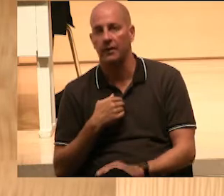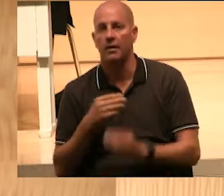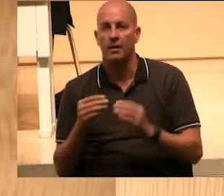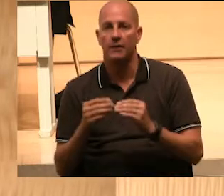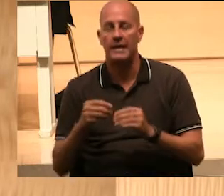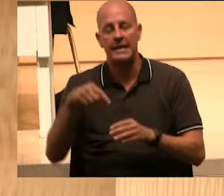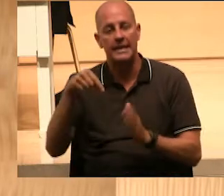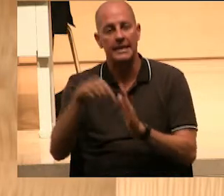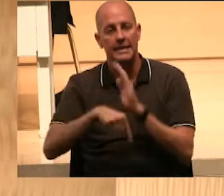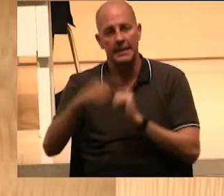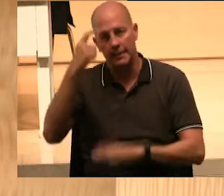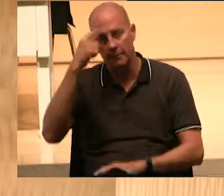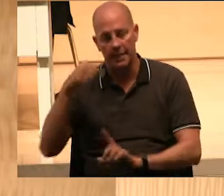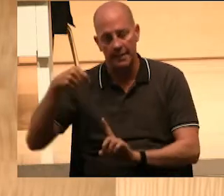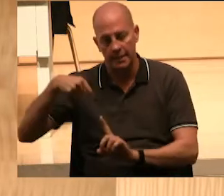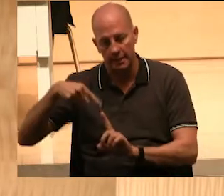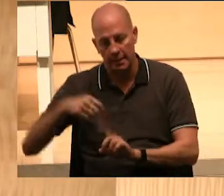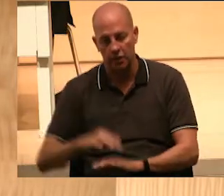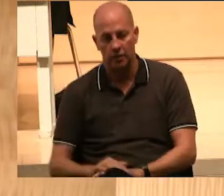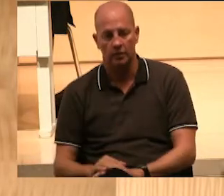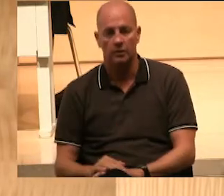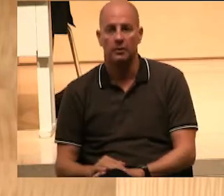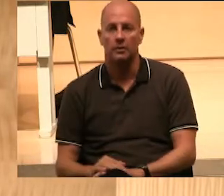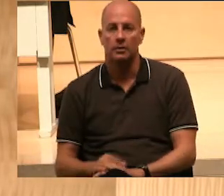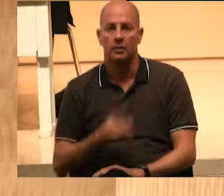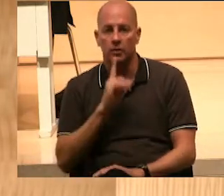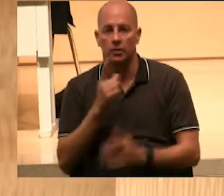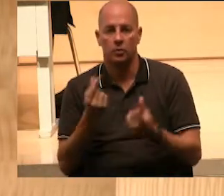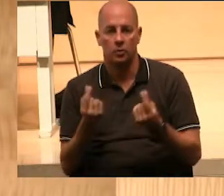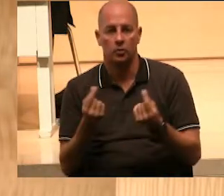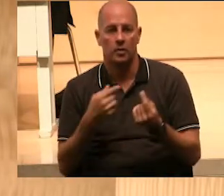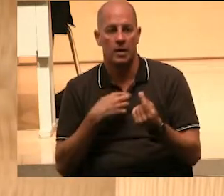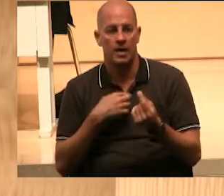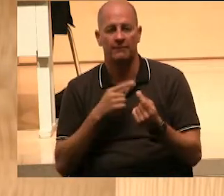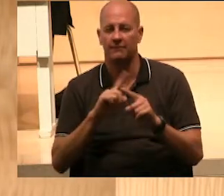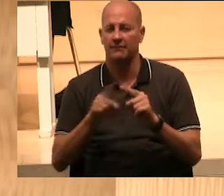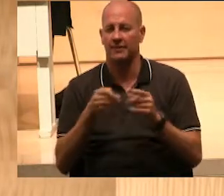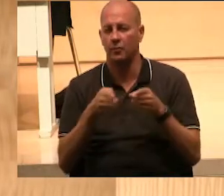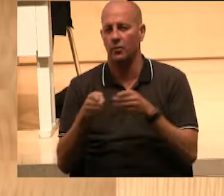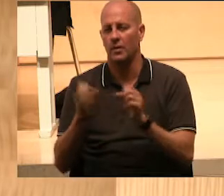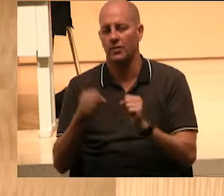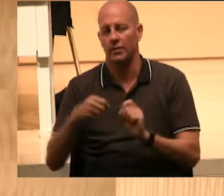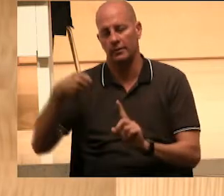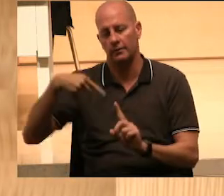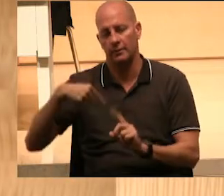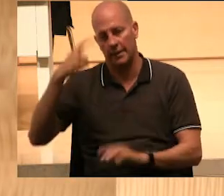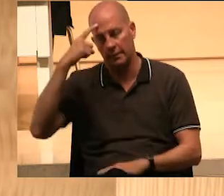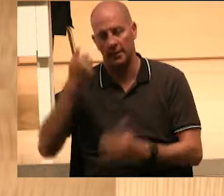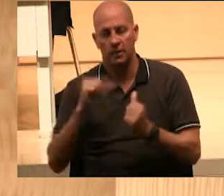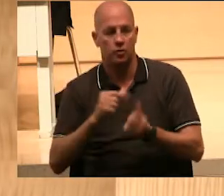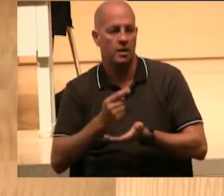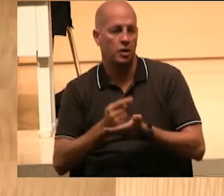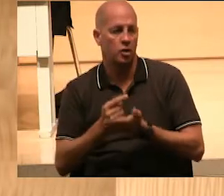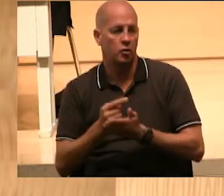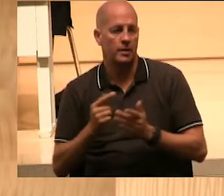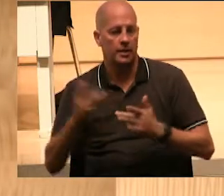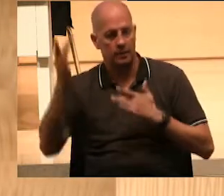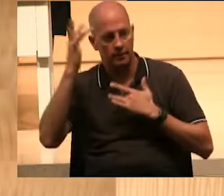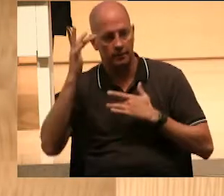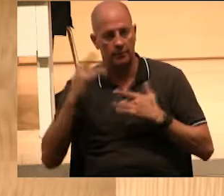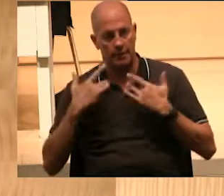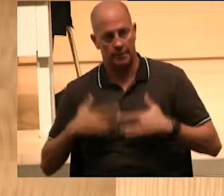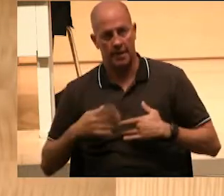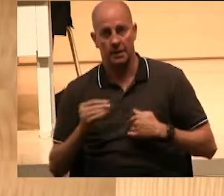stimulation, vagus nerve stimulation, basically various ways that you can stimulate the brain to try to treat depression, as well as